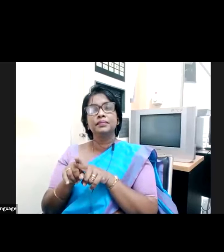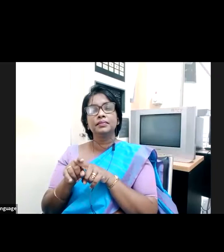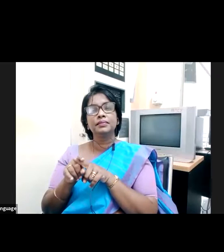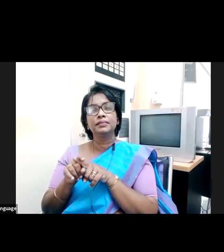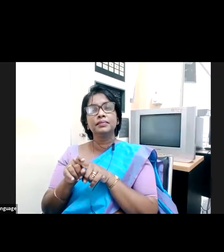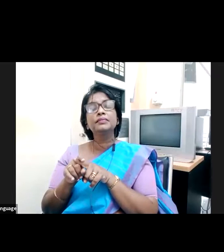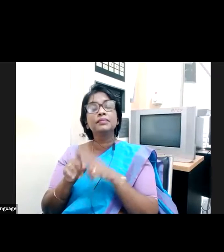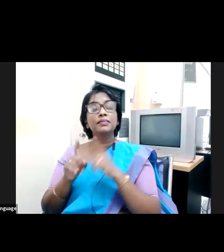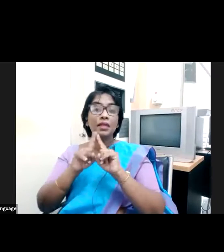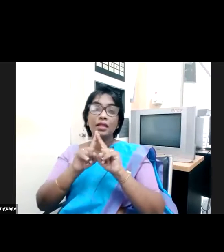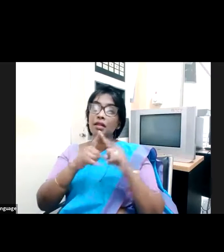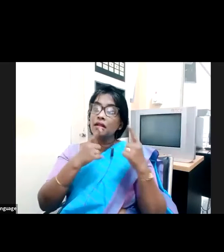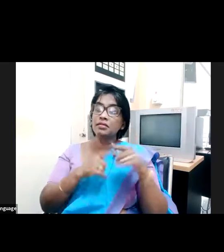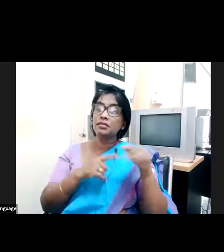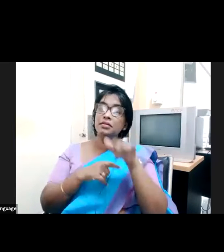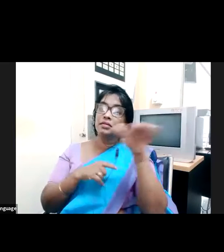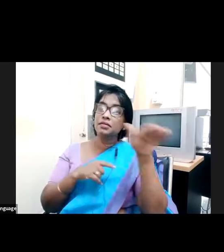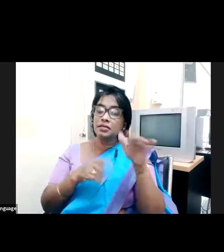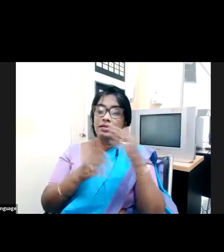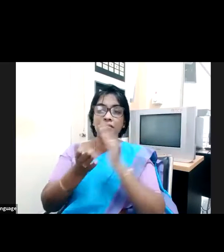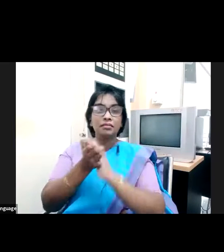workplace problems such as